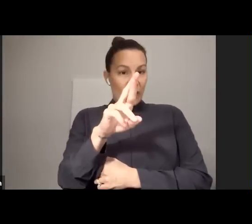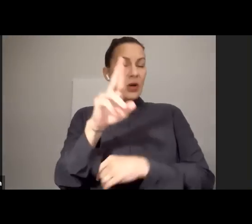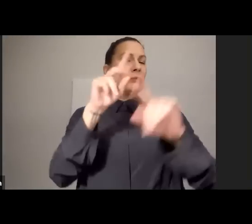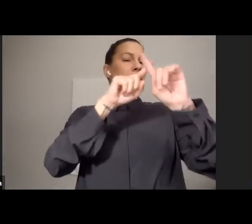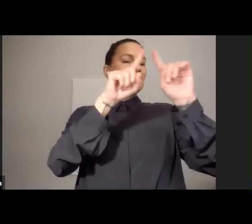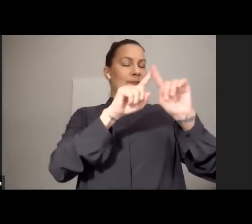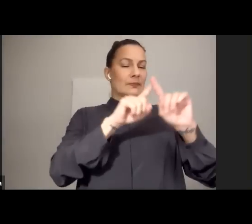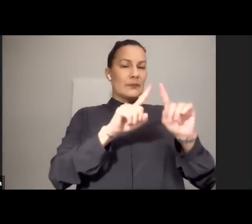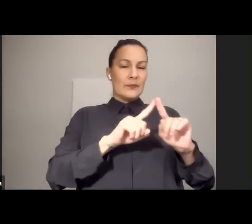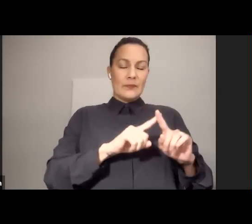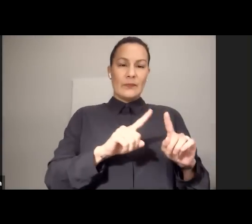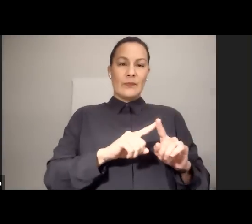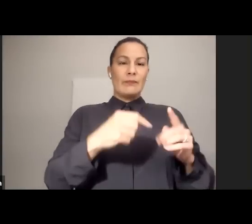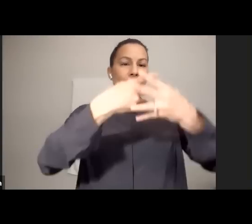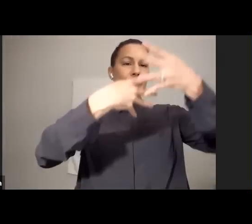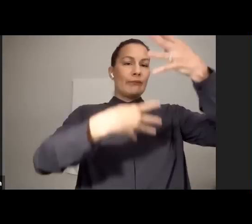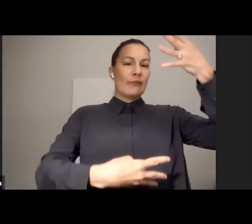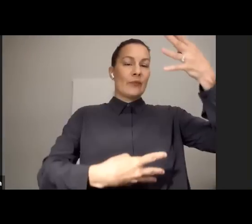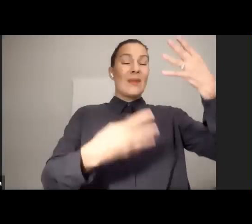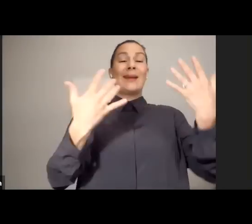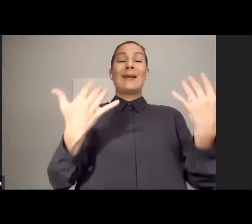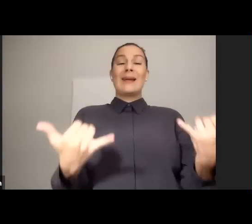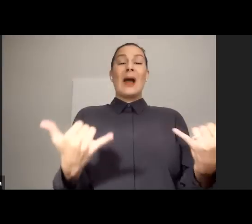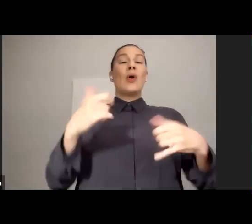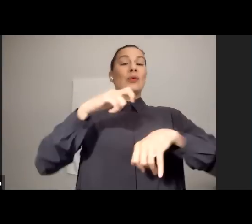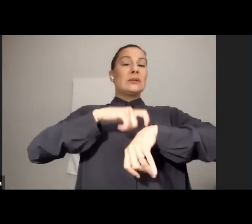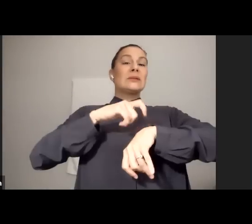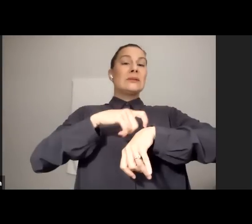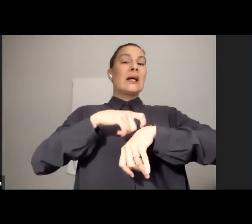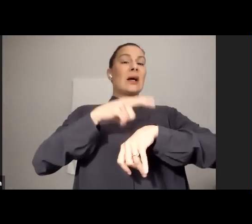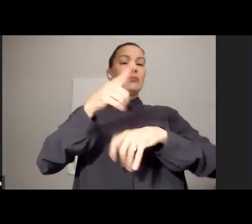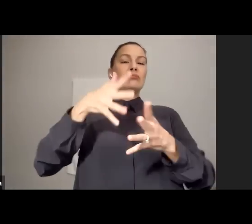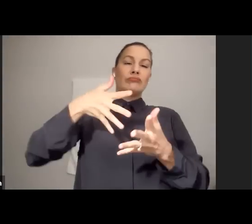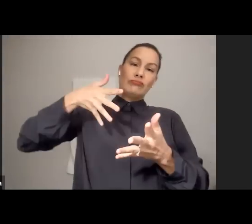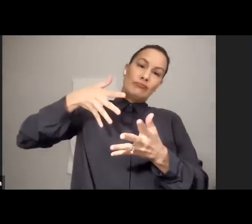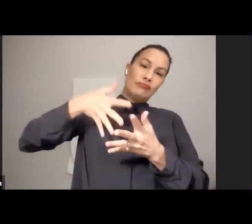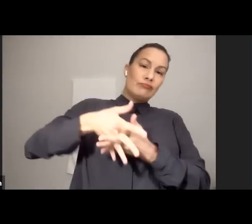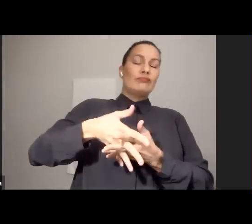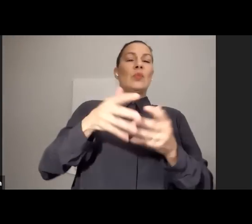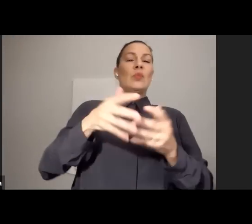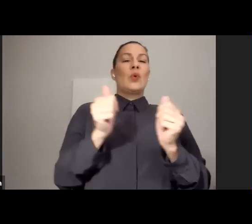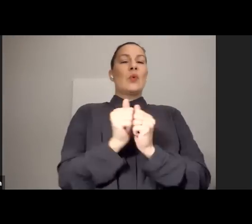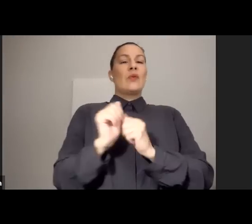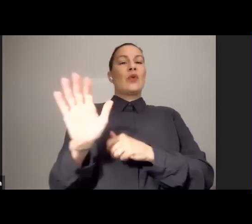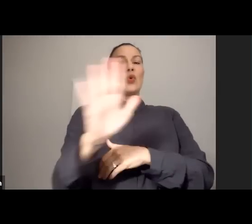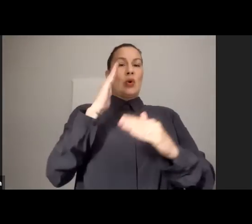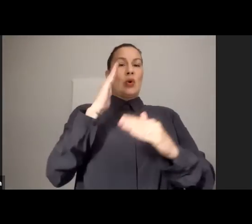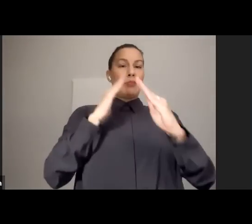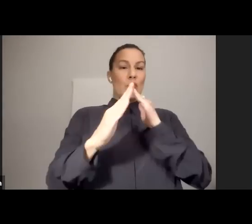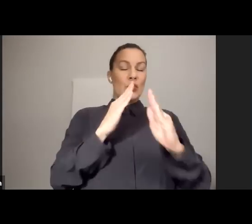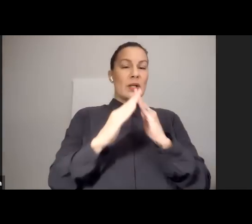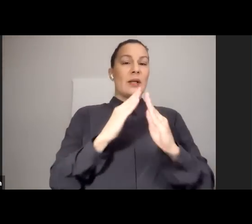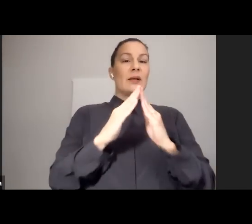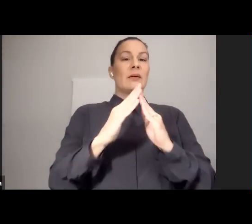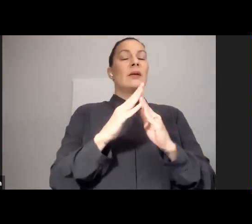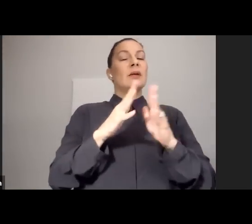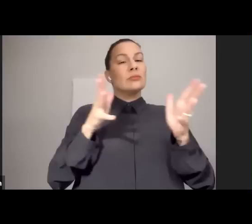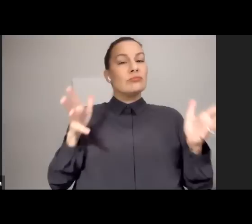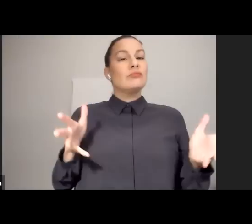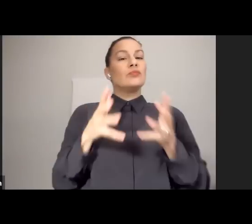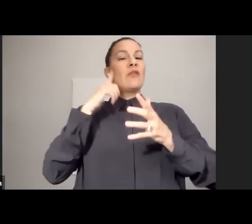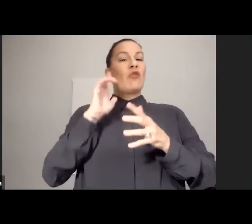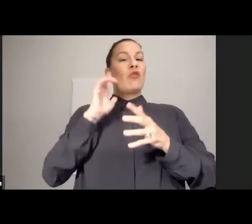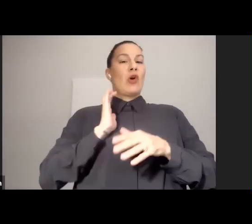This is the time to get plugged into your grassroots community in your area and to push for the movement that is happening